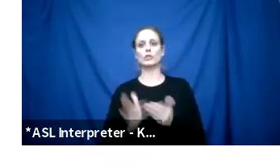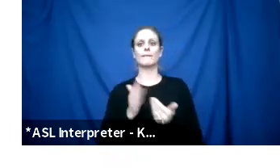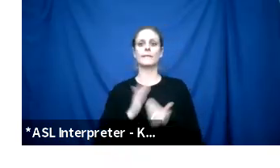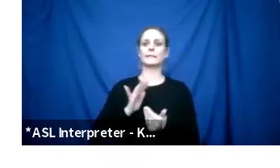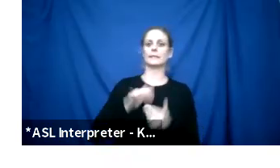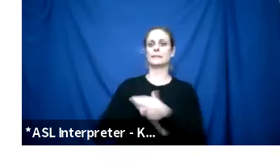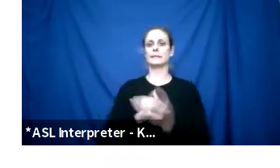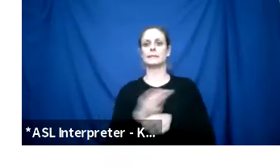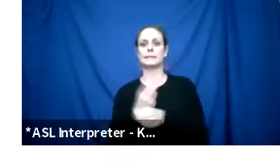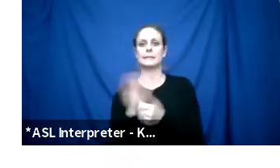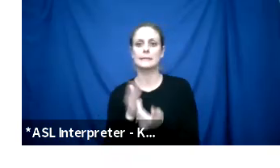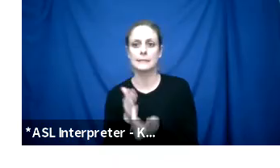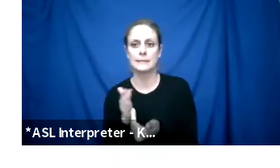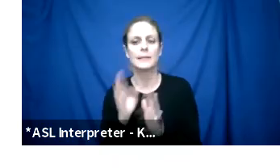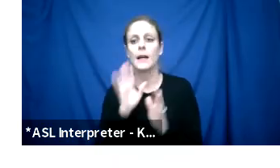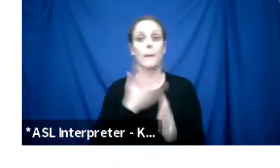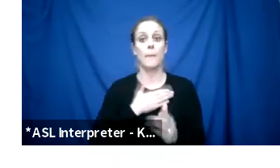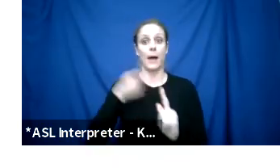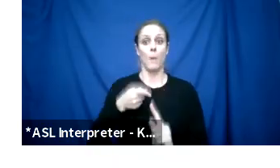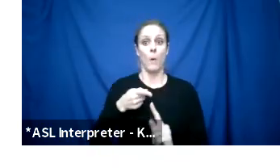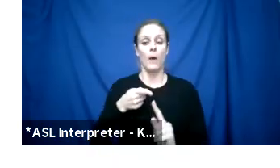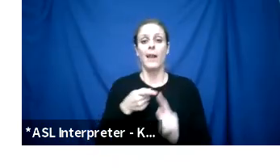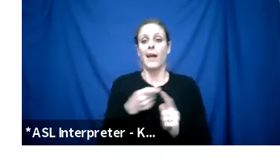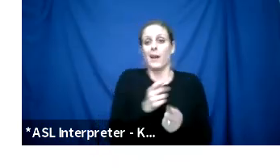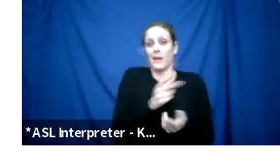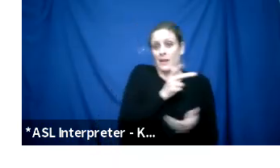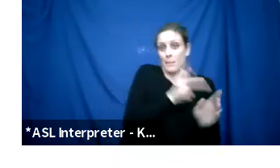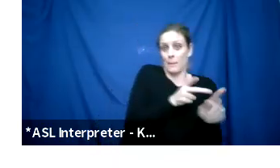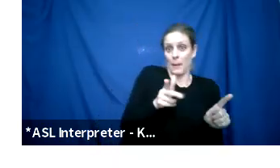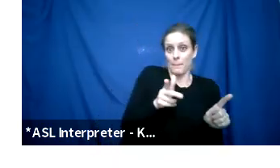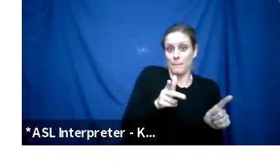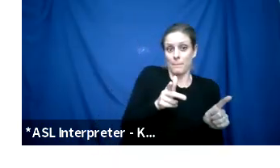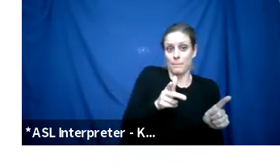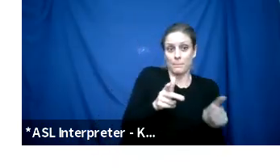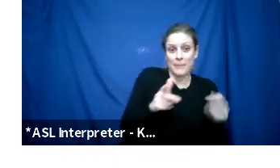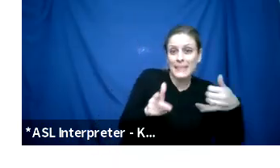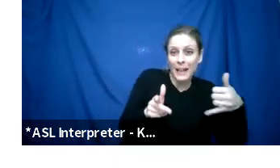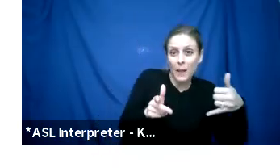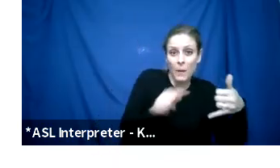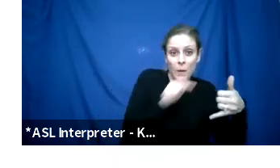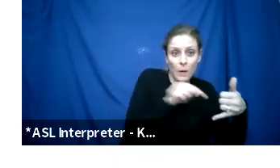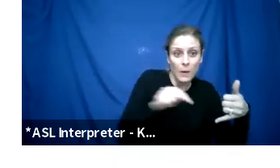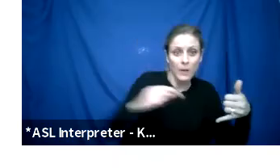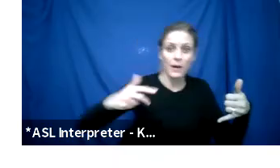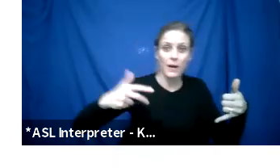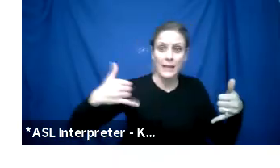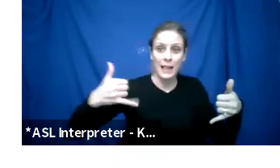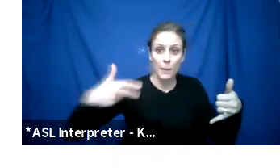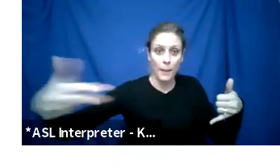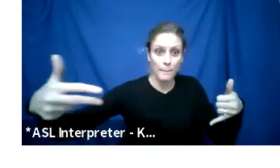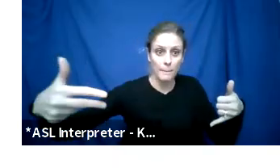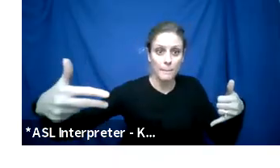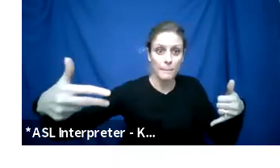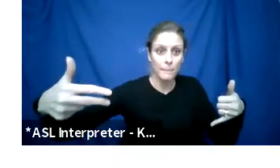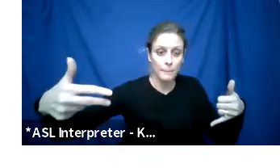that you really need to keep the accessible spaces, as you see in this graphic, highlighted to the accessible entrances, but dispersed to each